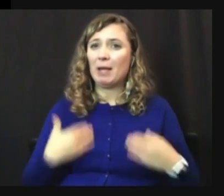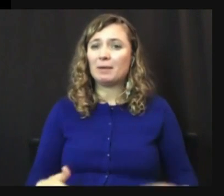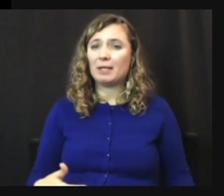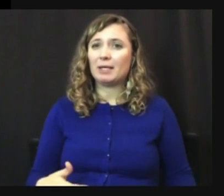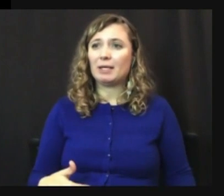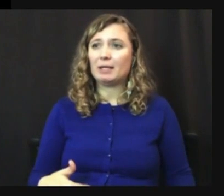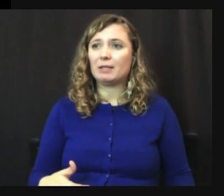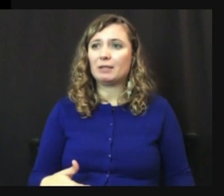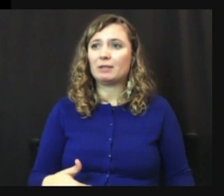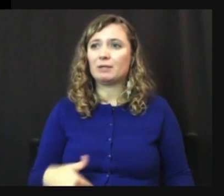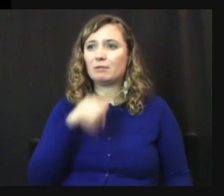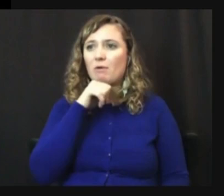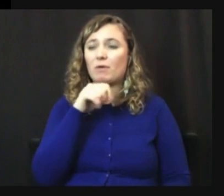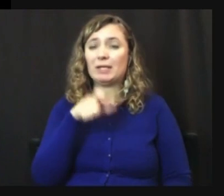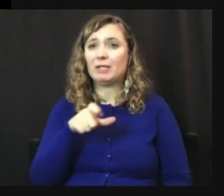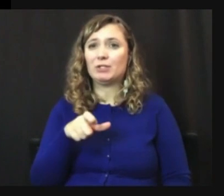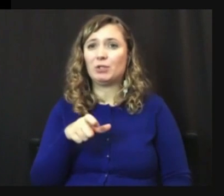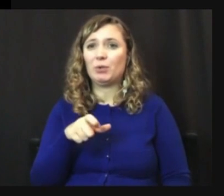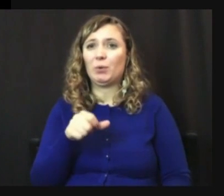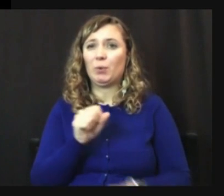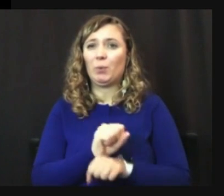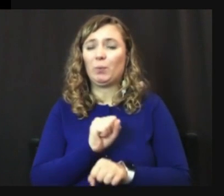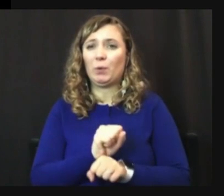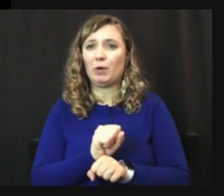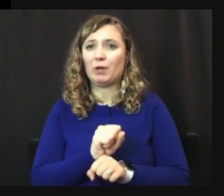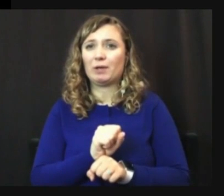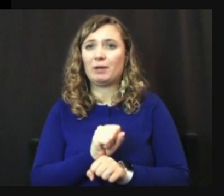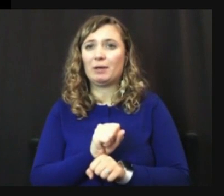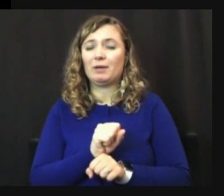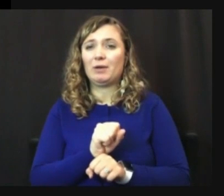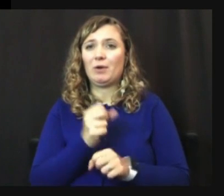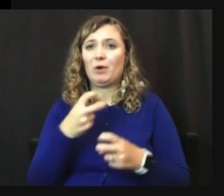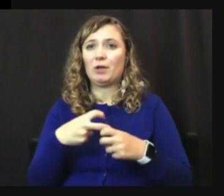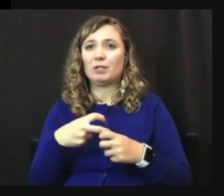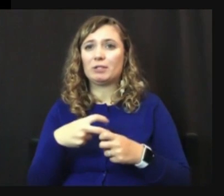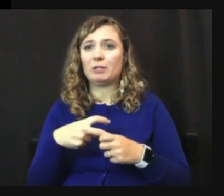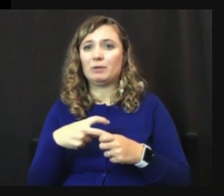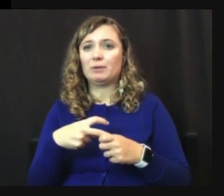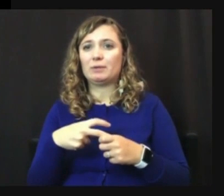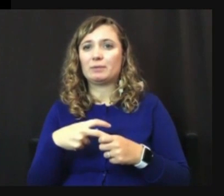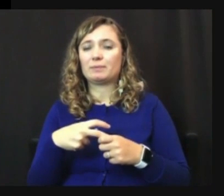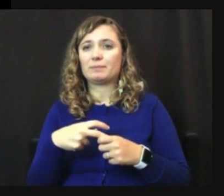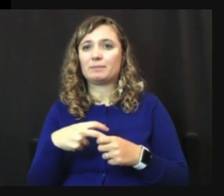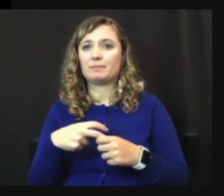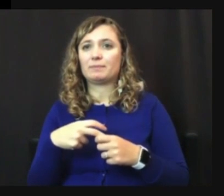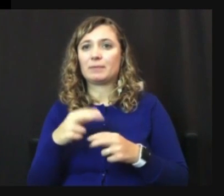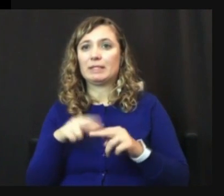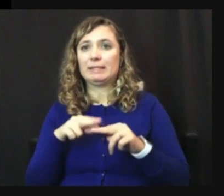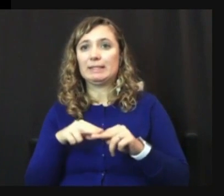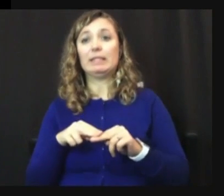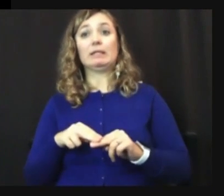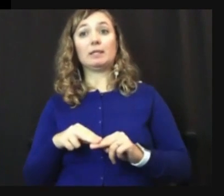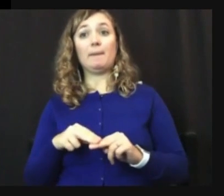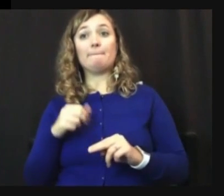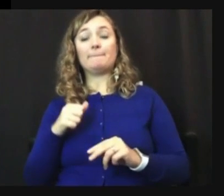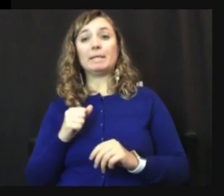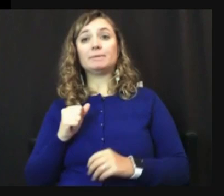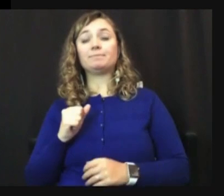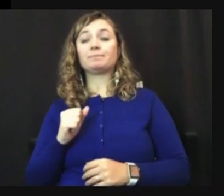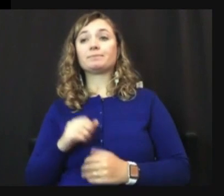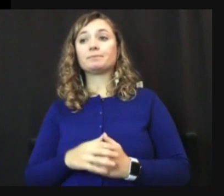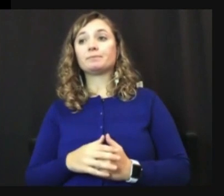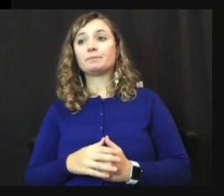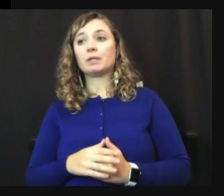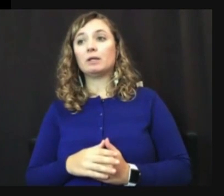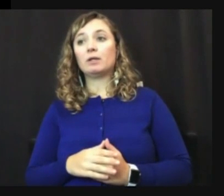have to work nearly as hard to sit up. I suspect that it also has a lot to do with like this core muscles.